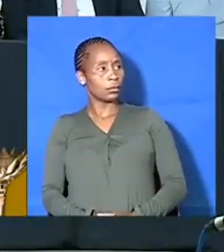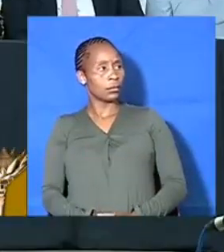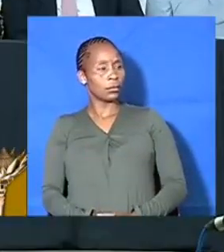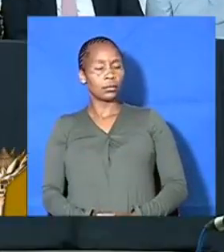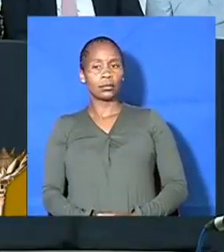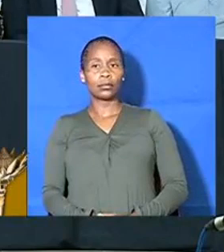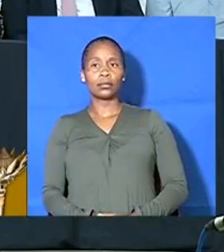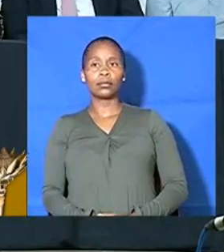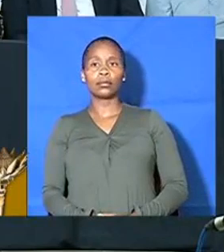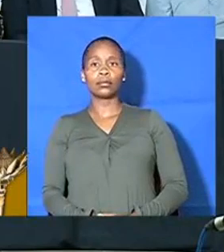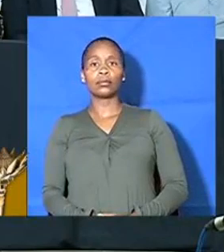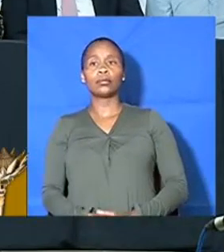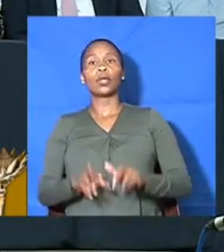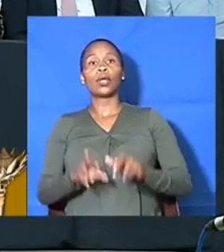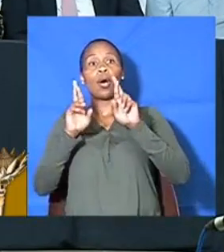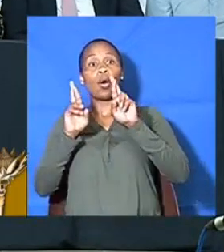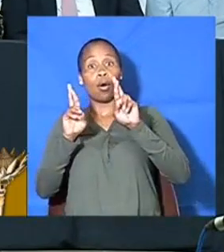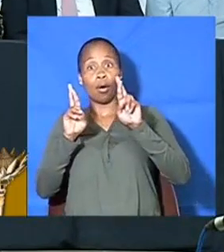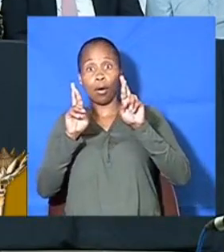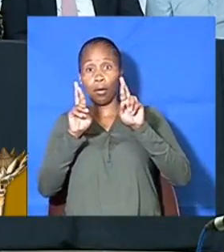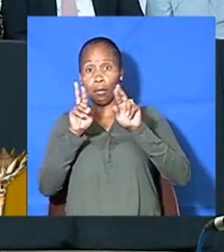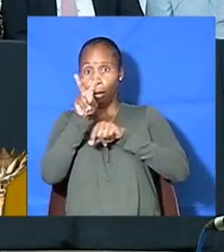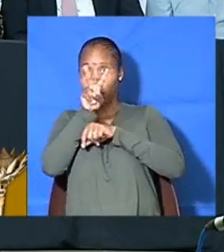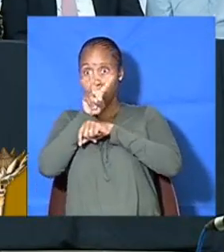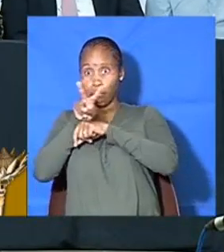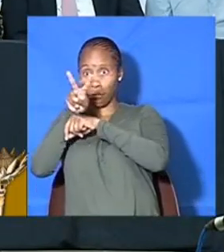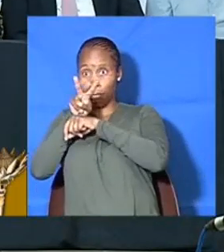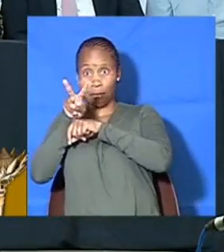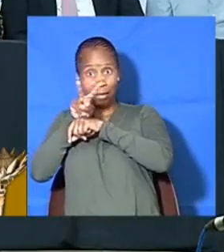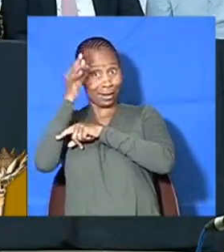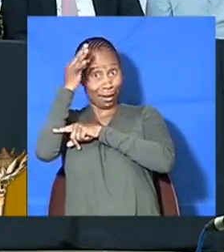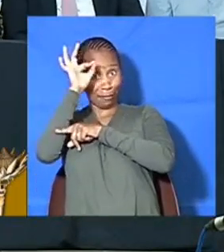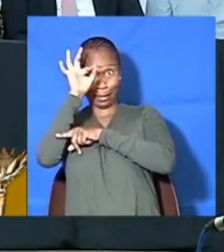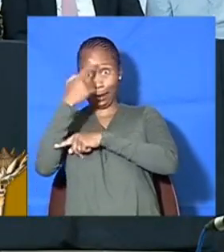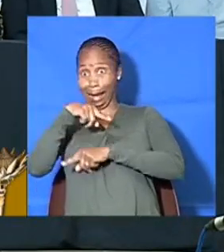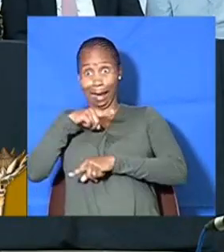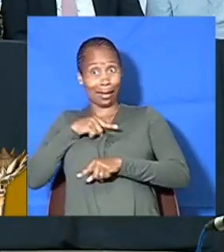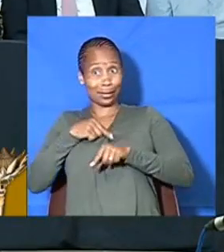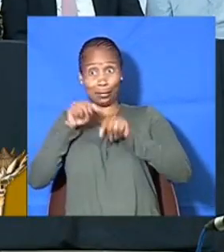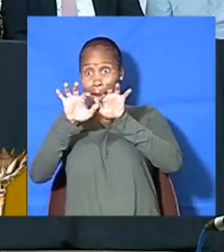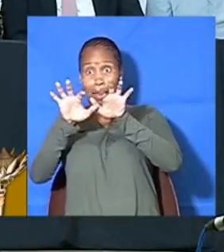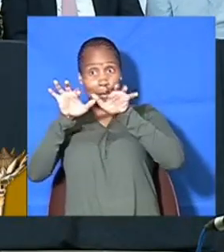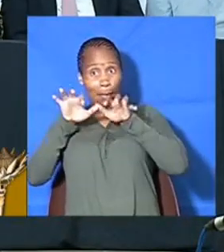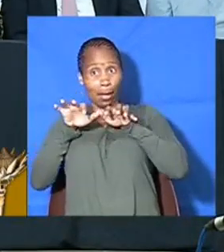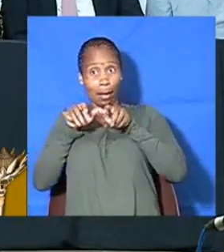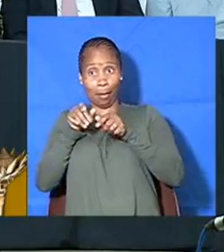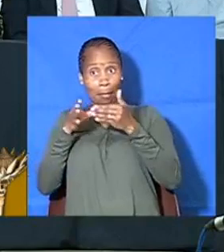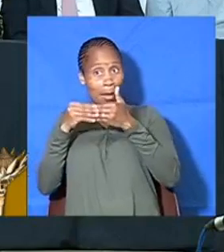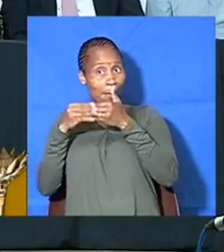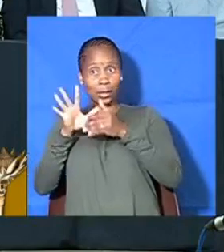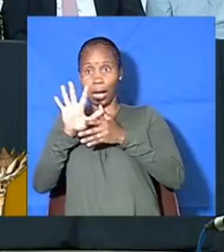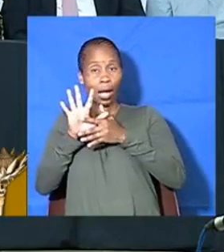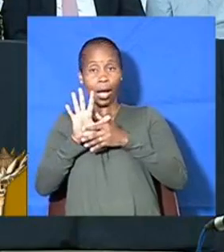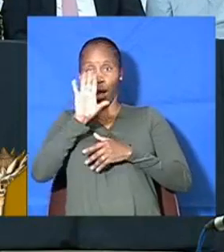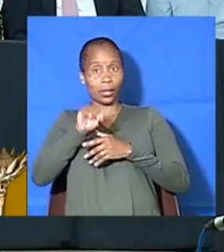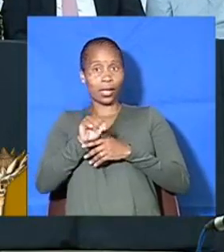Ge ke be ke itsebisa ke le butse gore ke tswa mola KwaZulu, ke tswa gana kwa toropong ene la